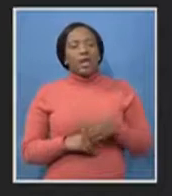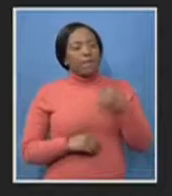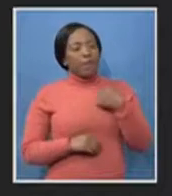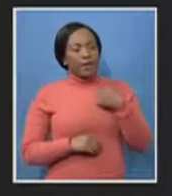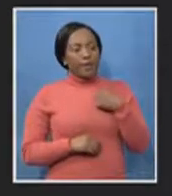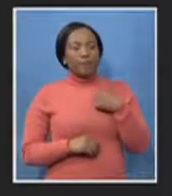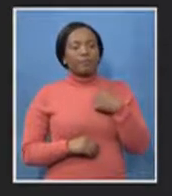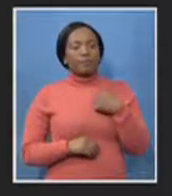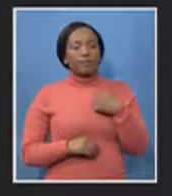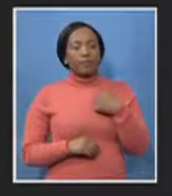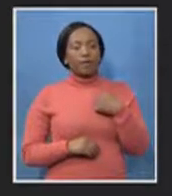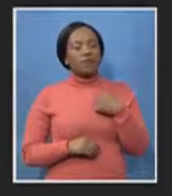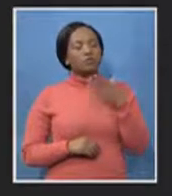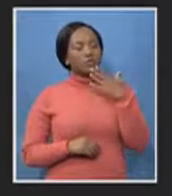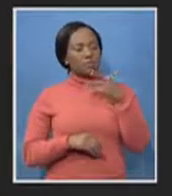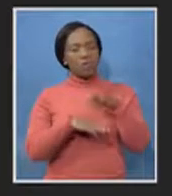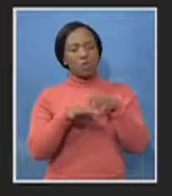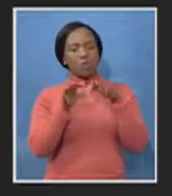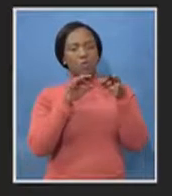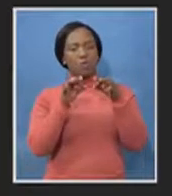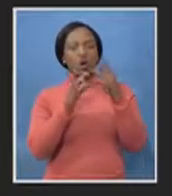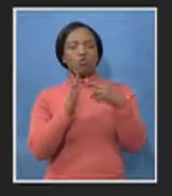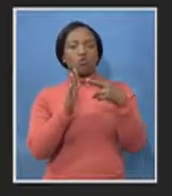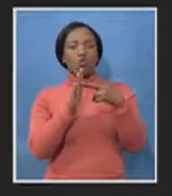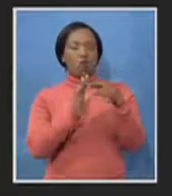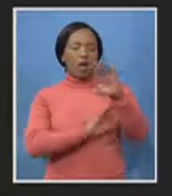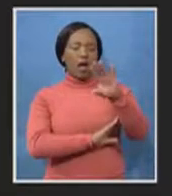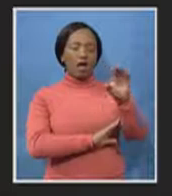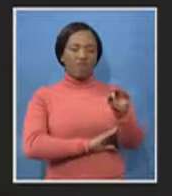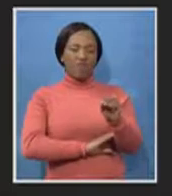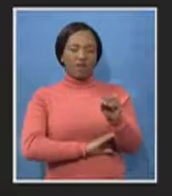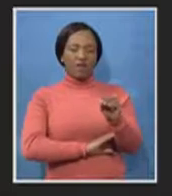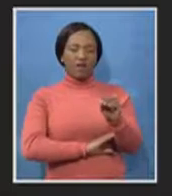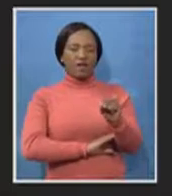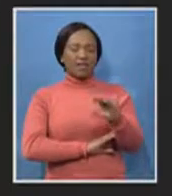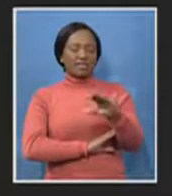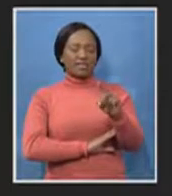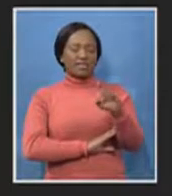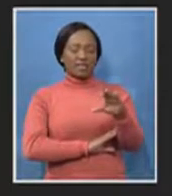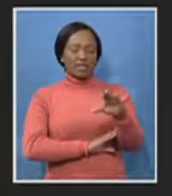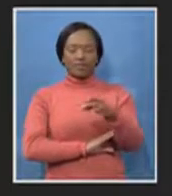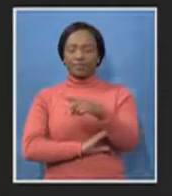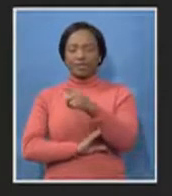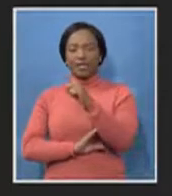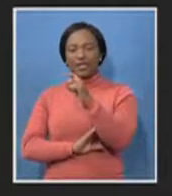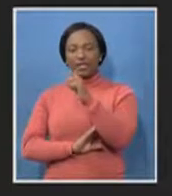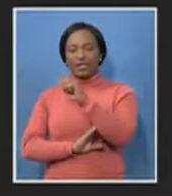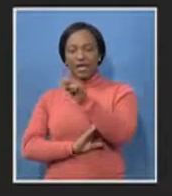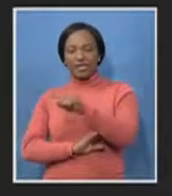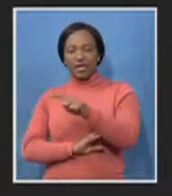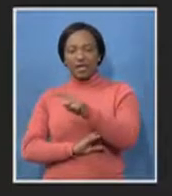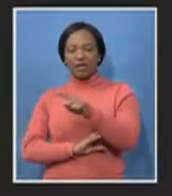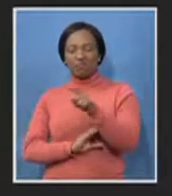what the role Africa CDC in Tanzania's COVID-19 response, what is kind